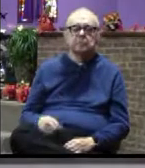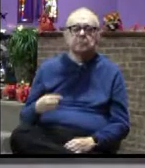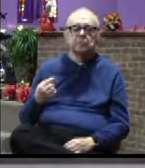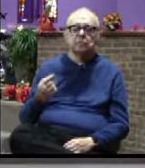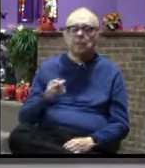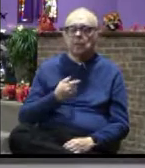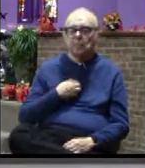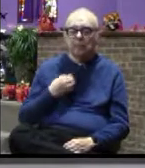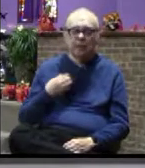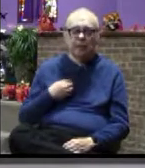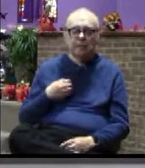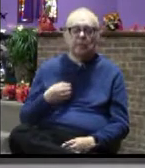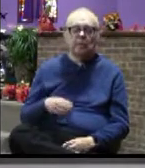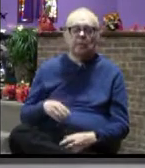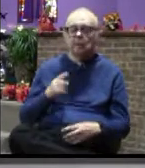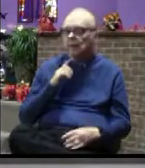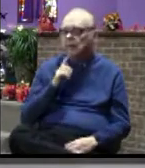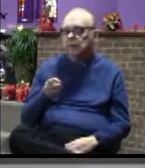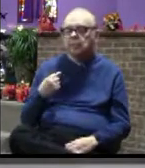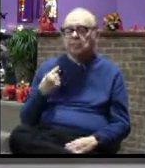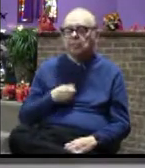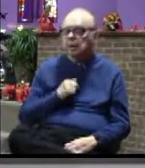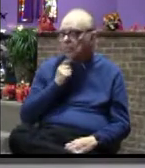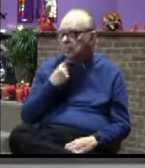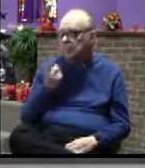and we got the solution and we won't tell them